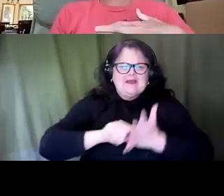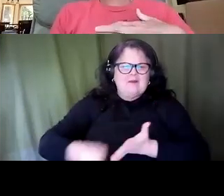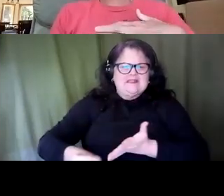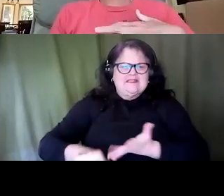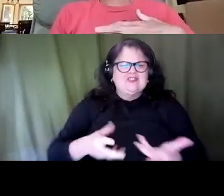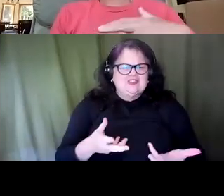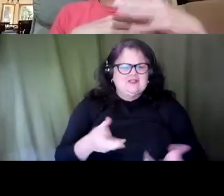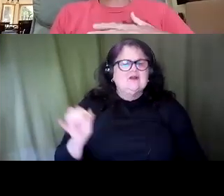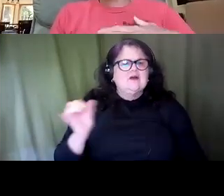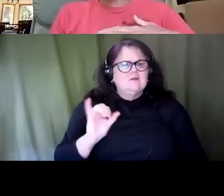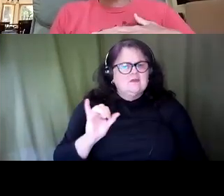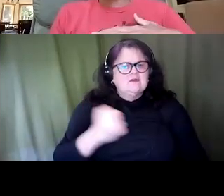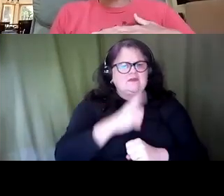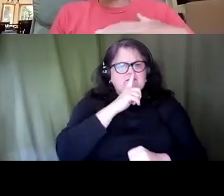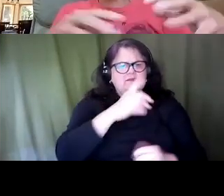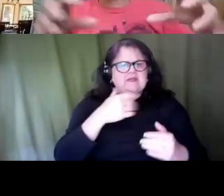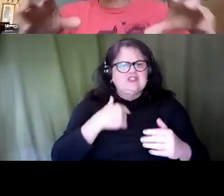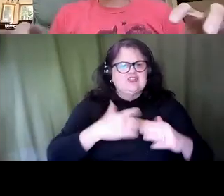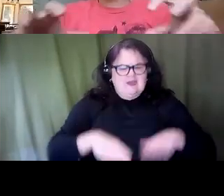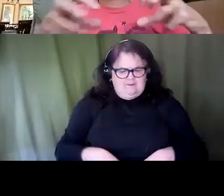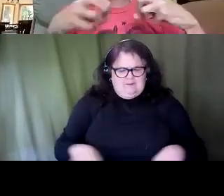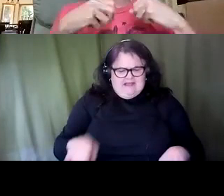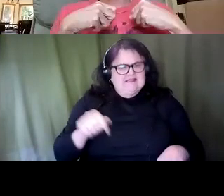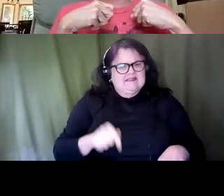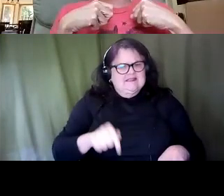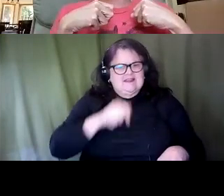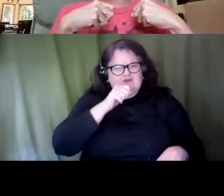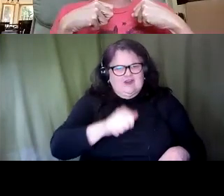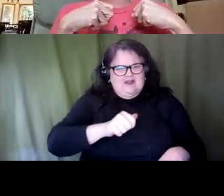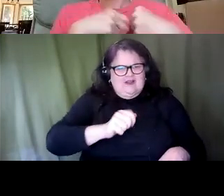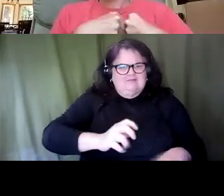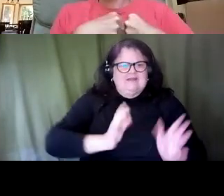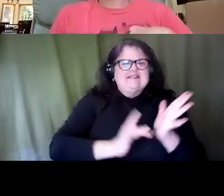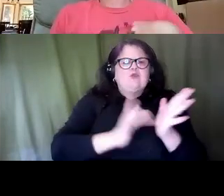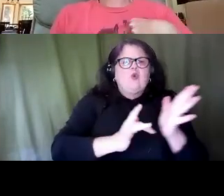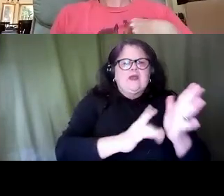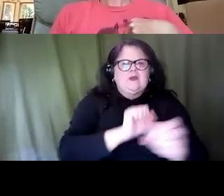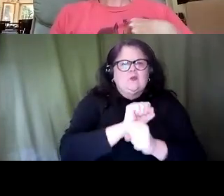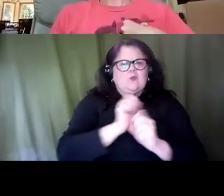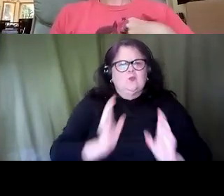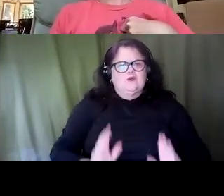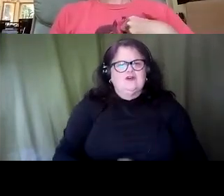but also to ensure that there's a floor on compensation so we're not extracting from and exploiting workers.